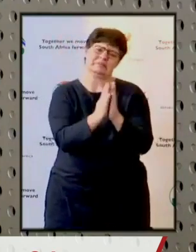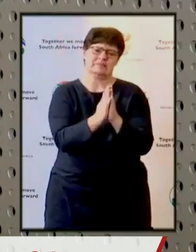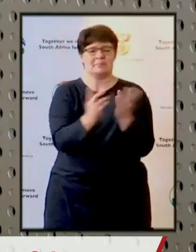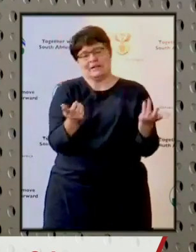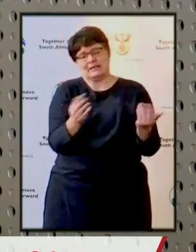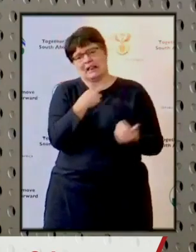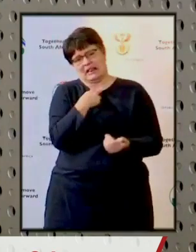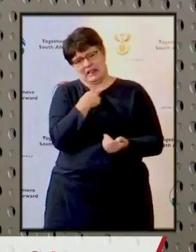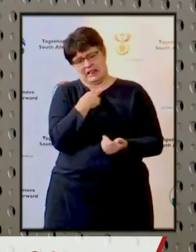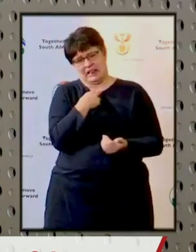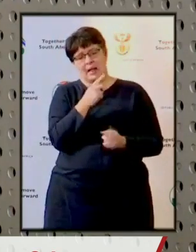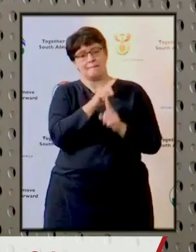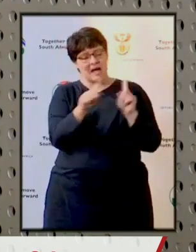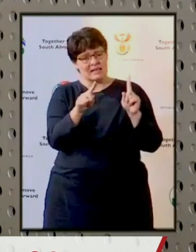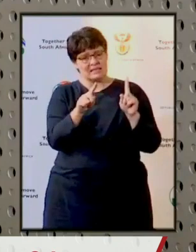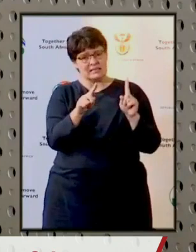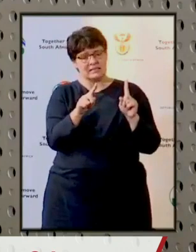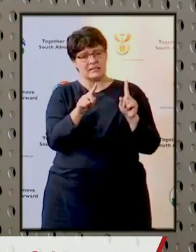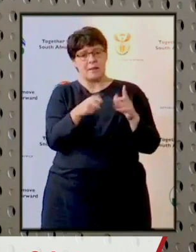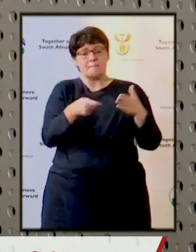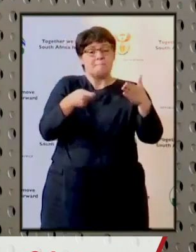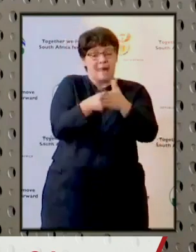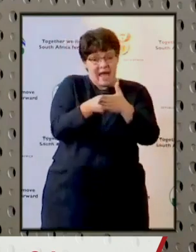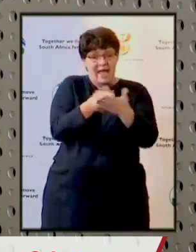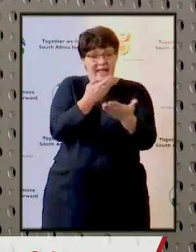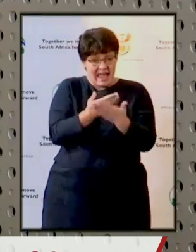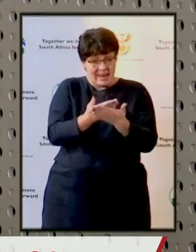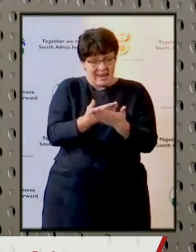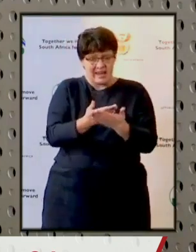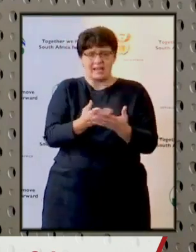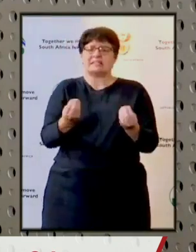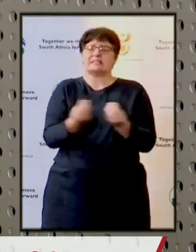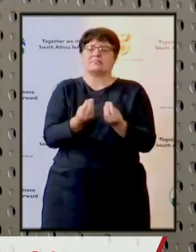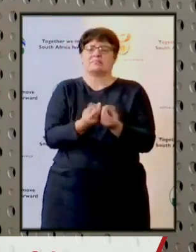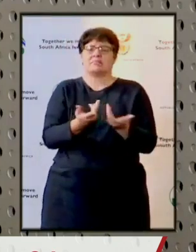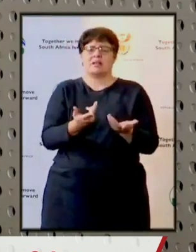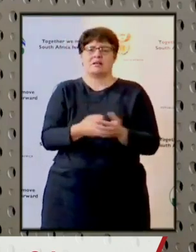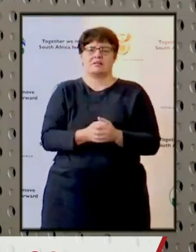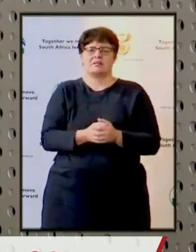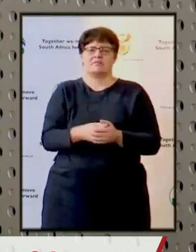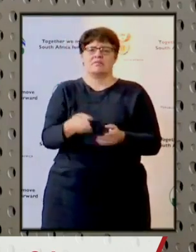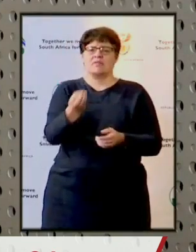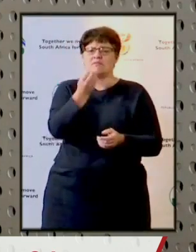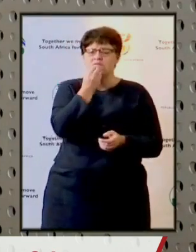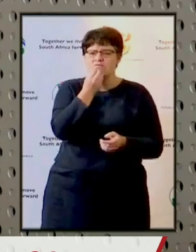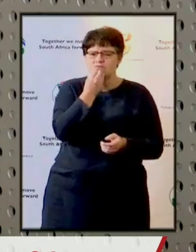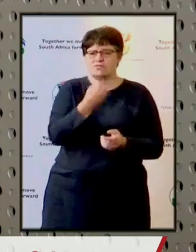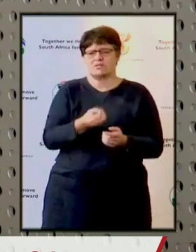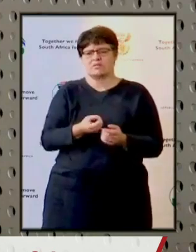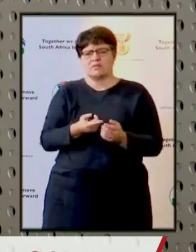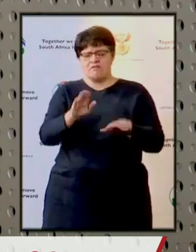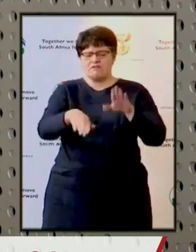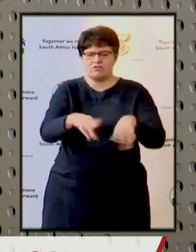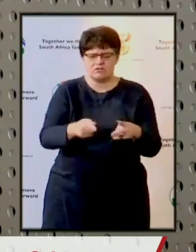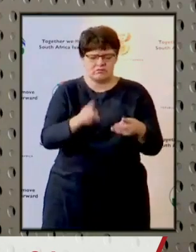added in the things that can be bought now are products for foot and hand, manicure,